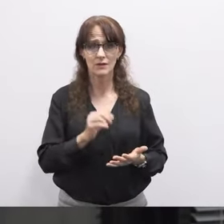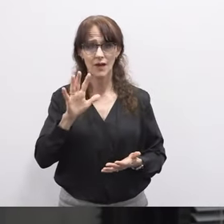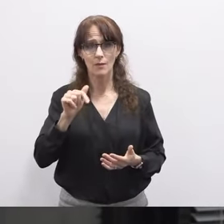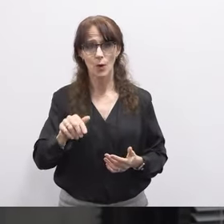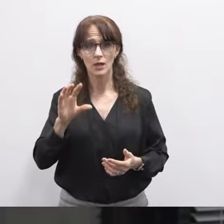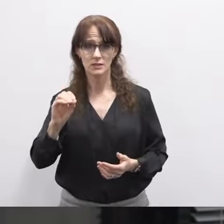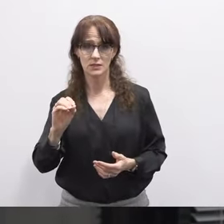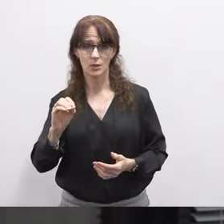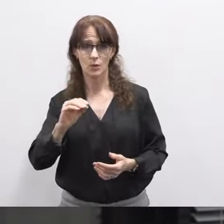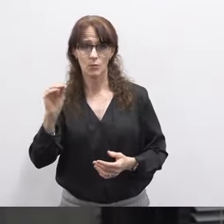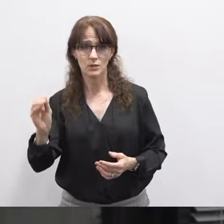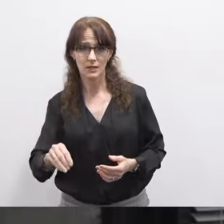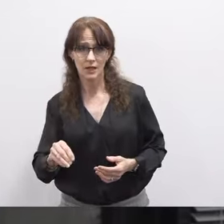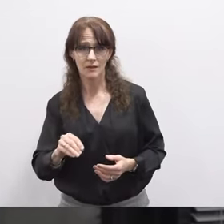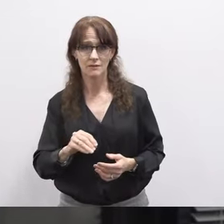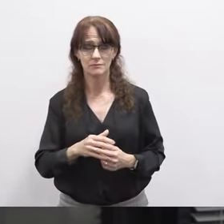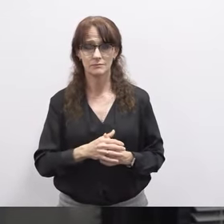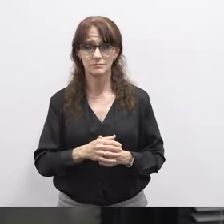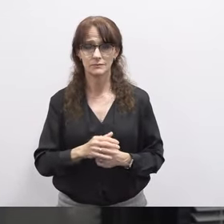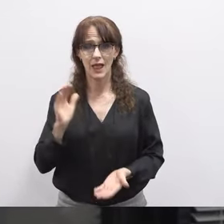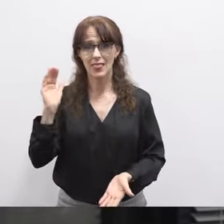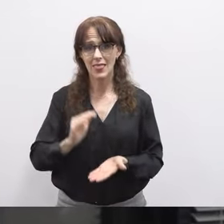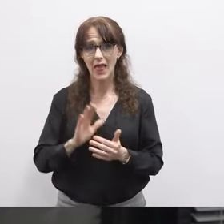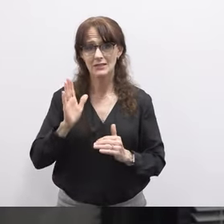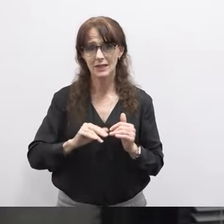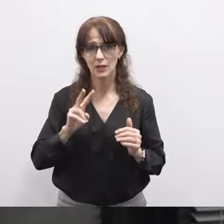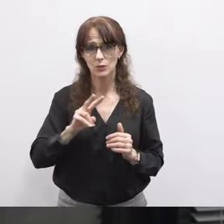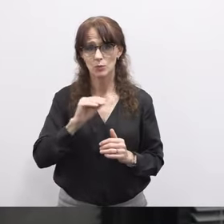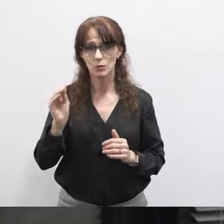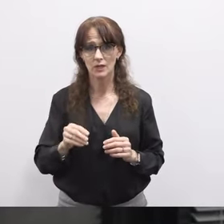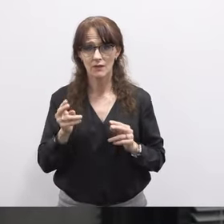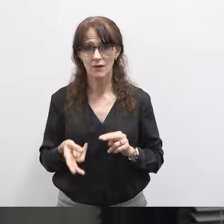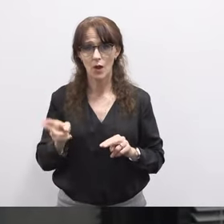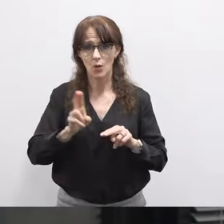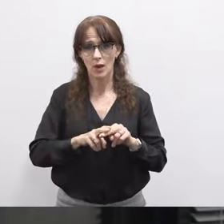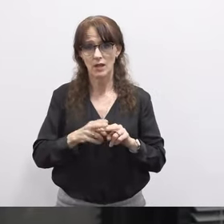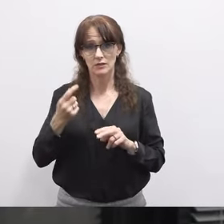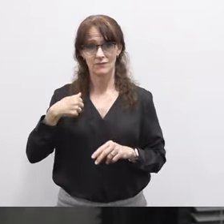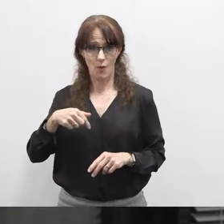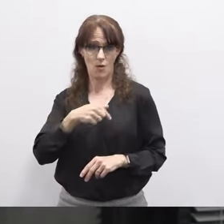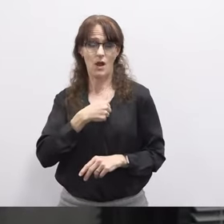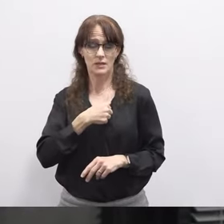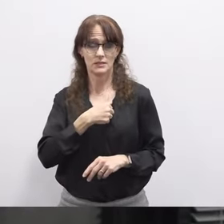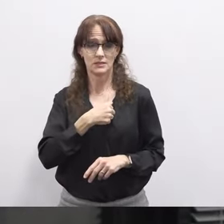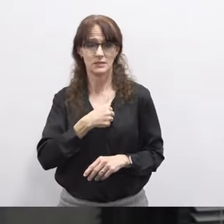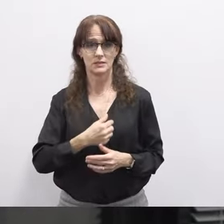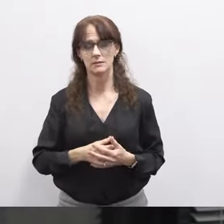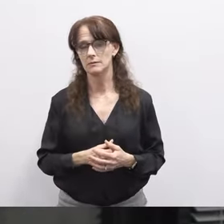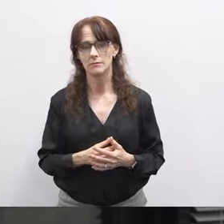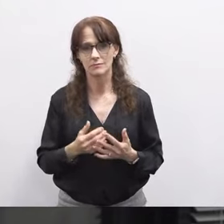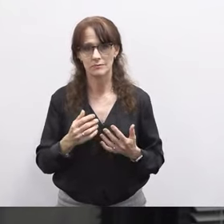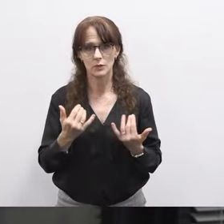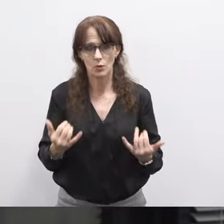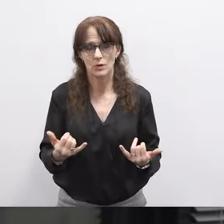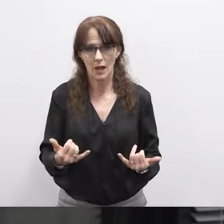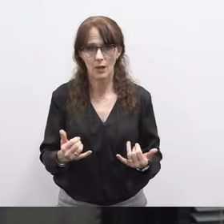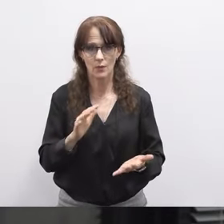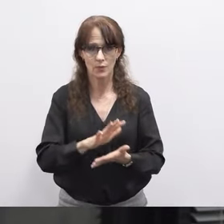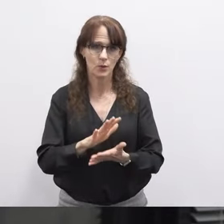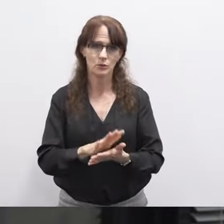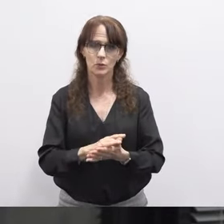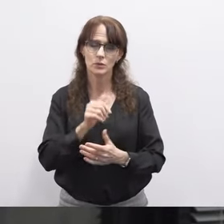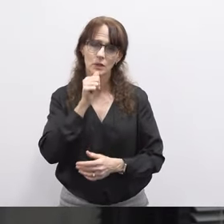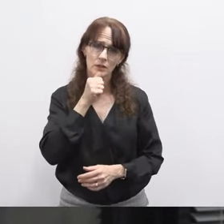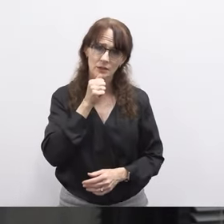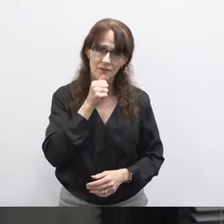5.07%. So that means less than 2% of a raise for us. Right now, The schools are